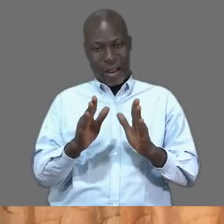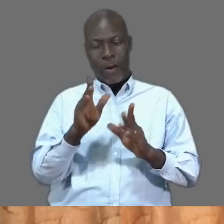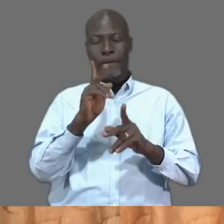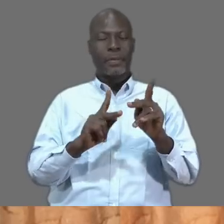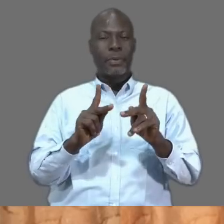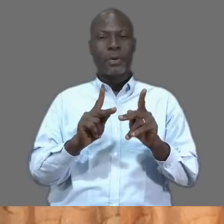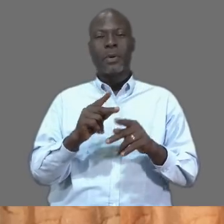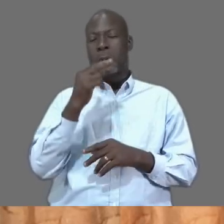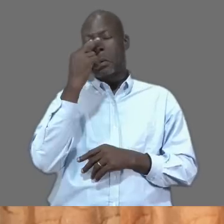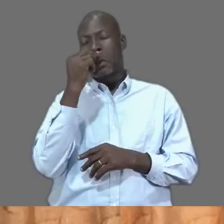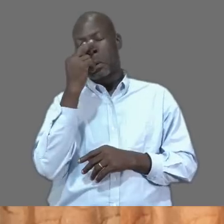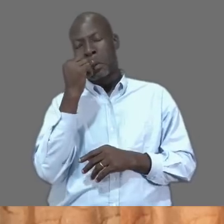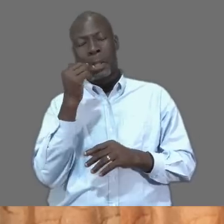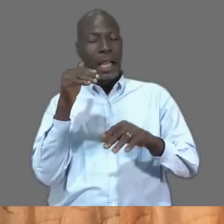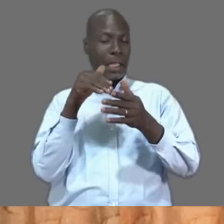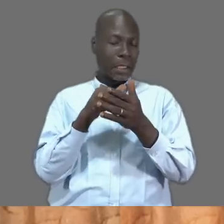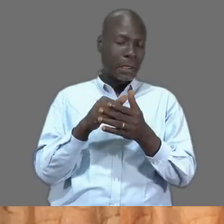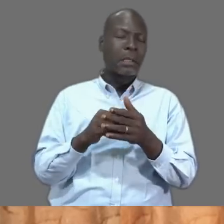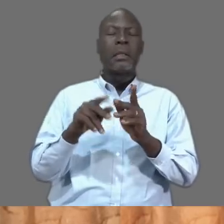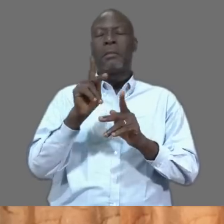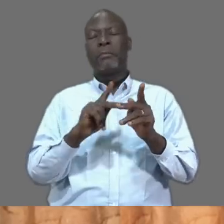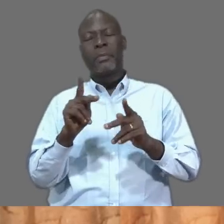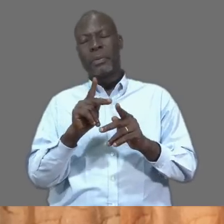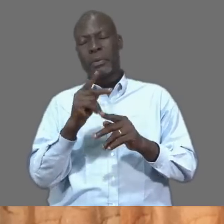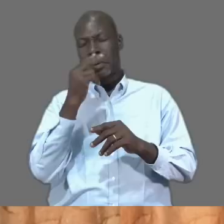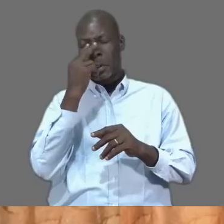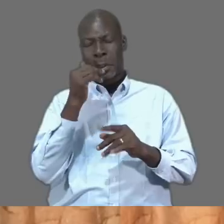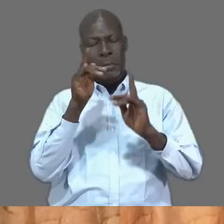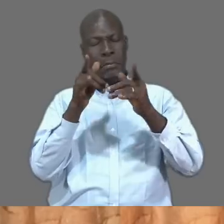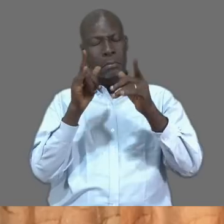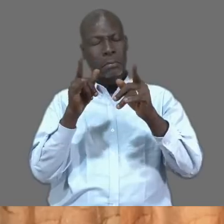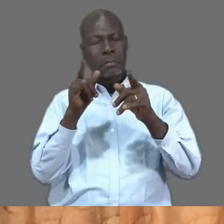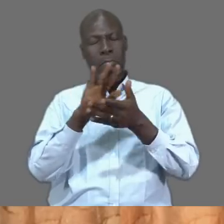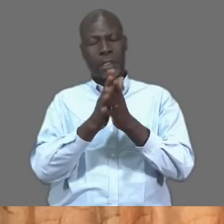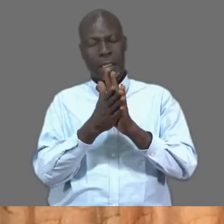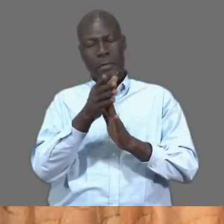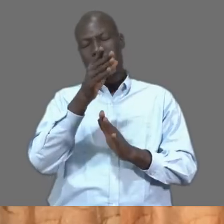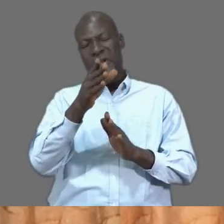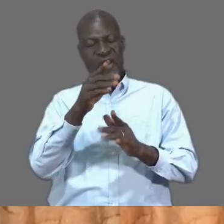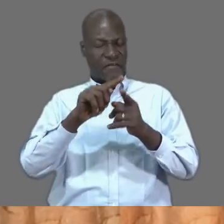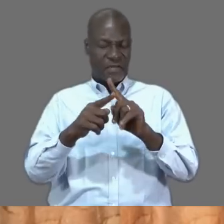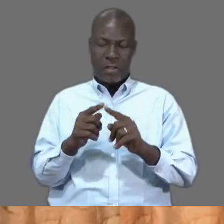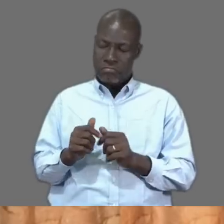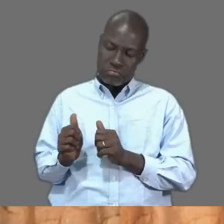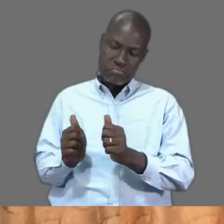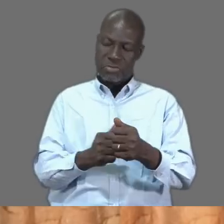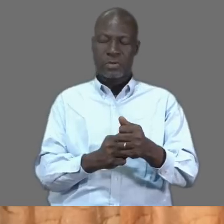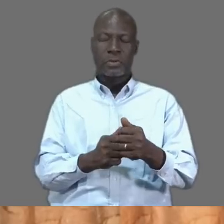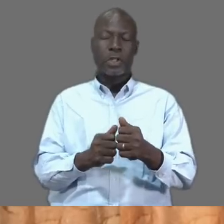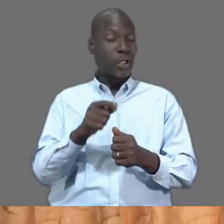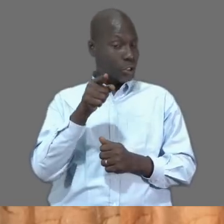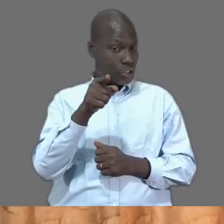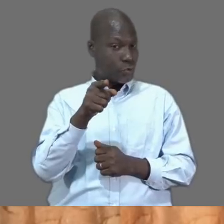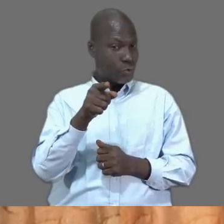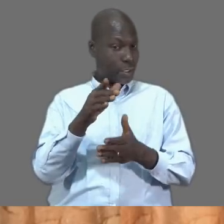scoffers and grofo awon nim de work and enye wo authority e wo wiase na hwe se